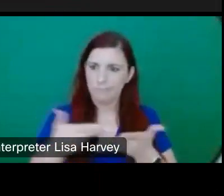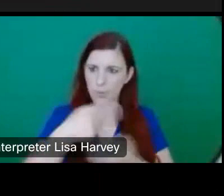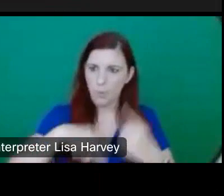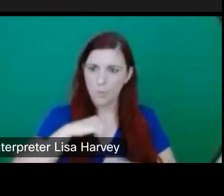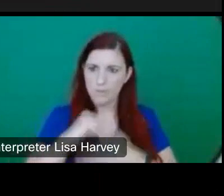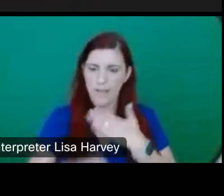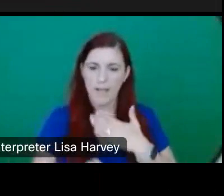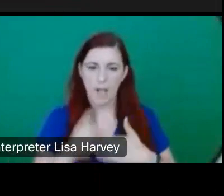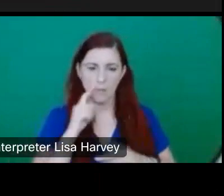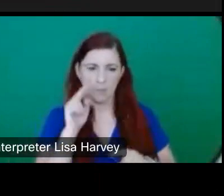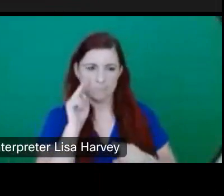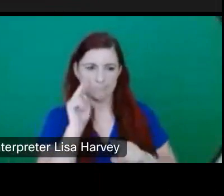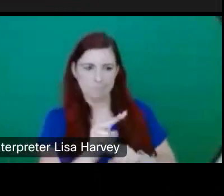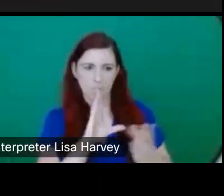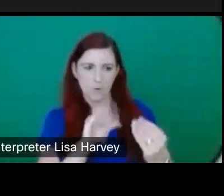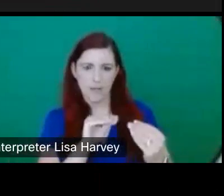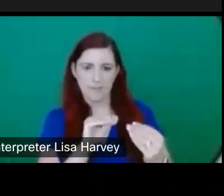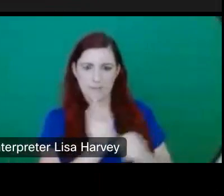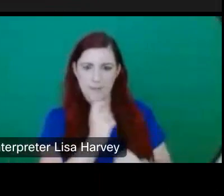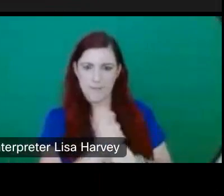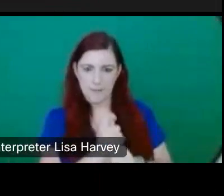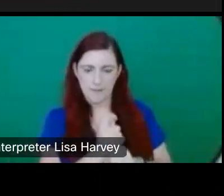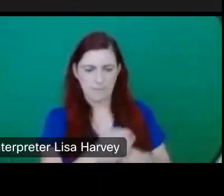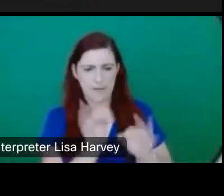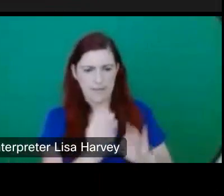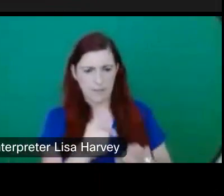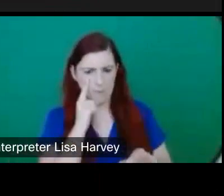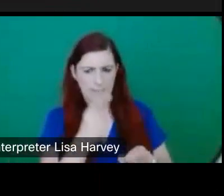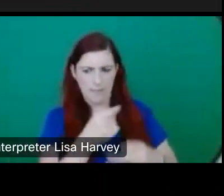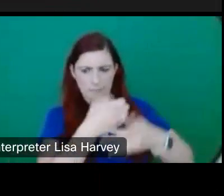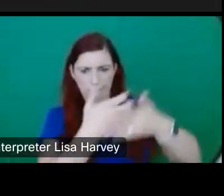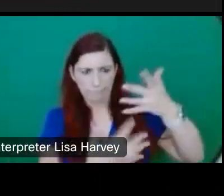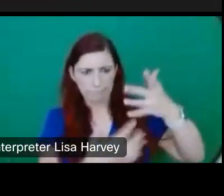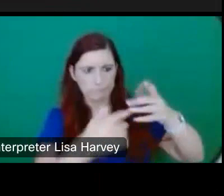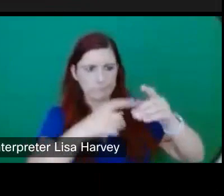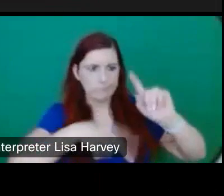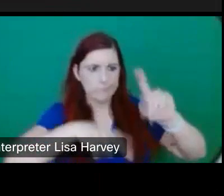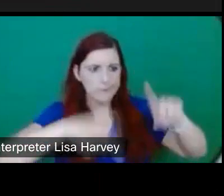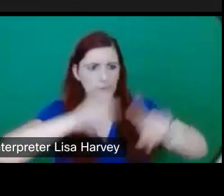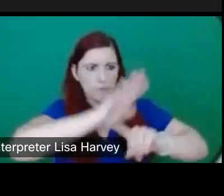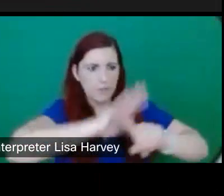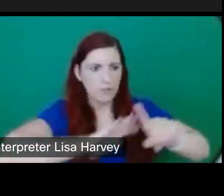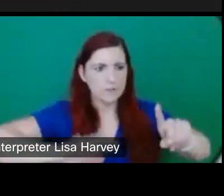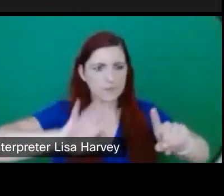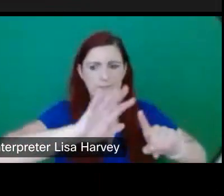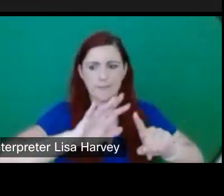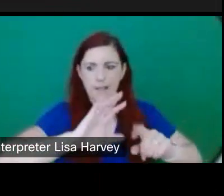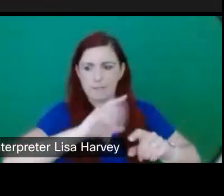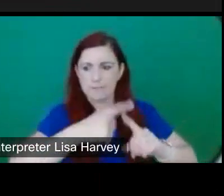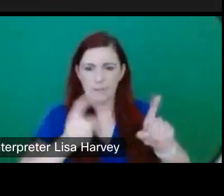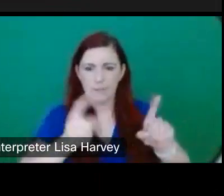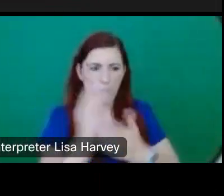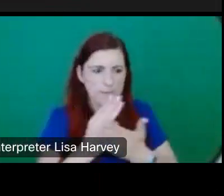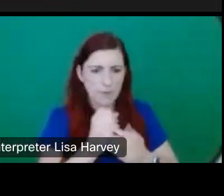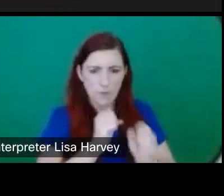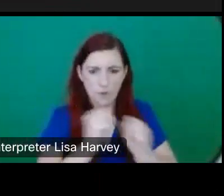just keeping one eye on the chat box, and it's fantastic to see people from so many different parts of the service and different parts of the